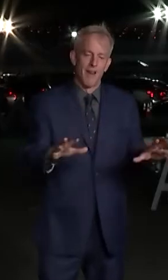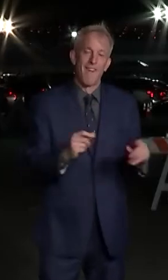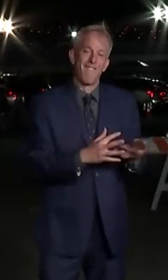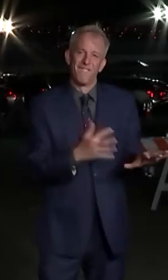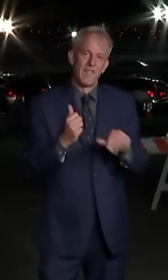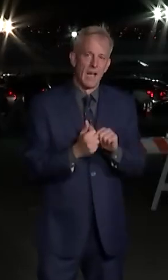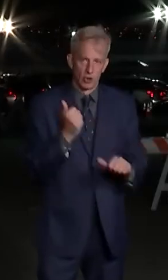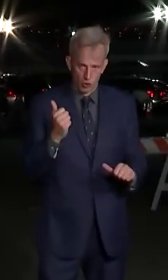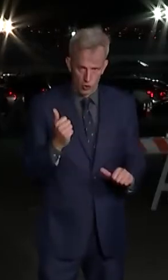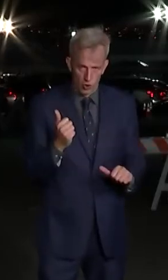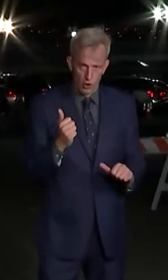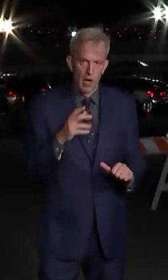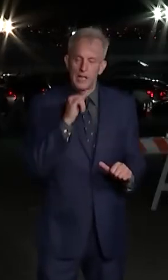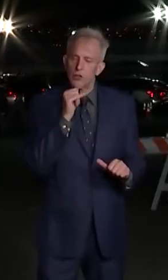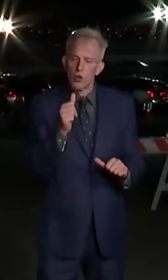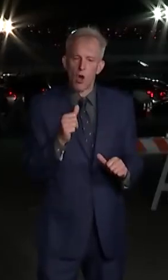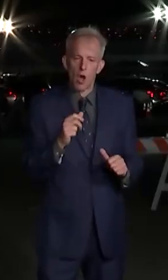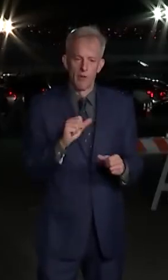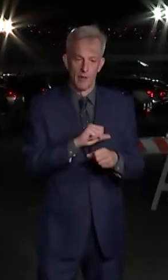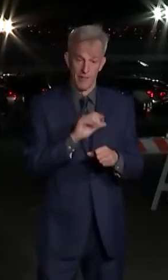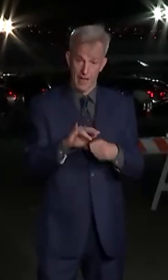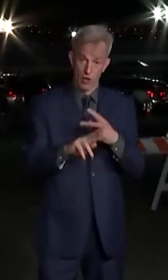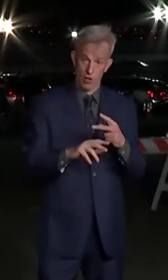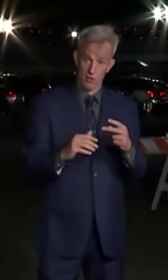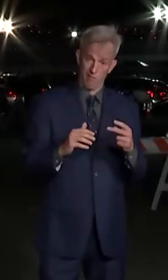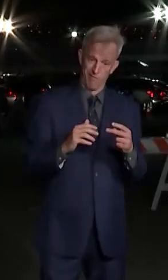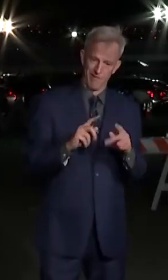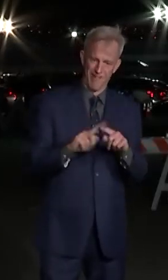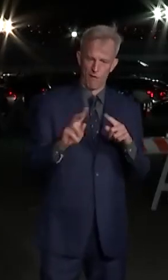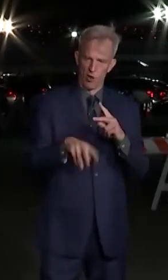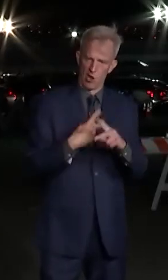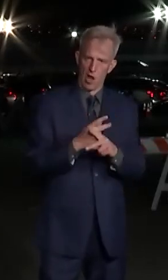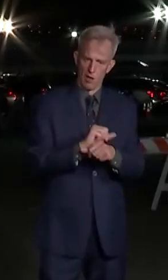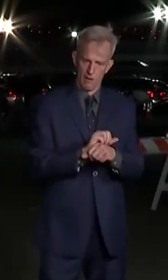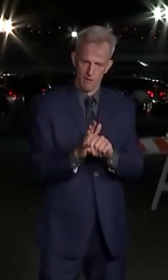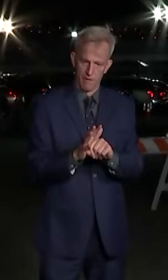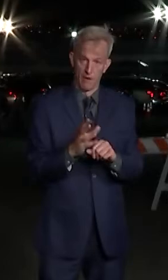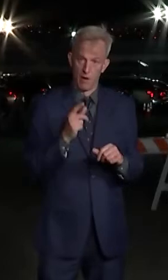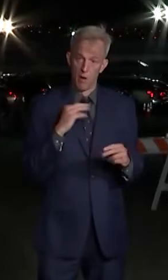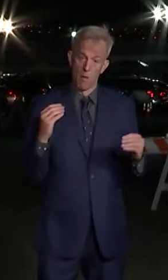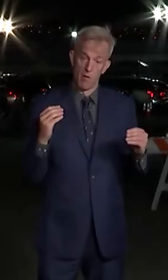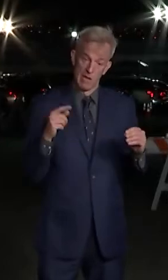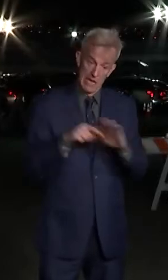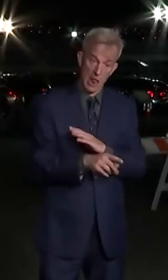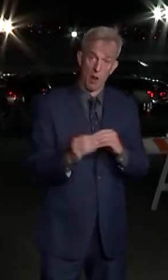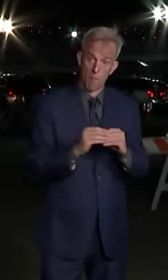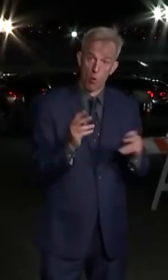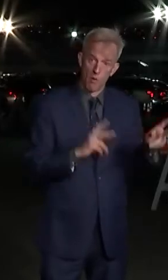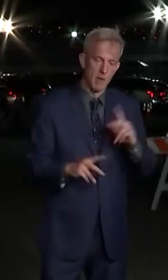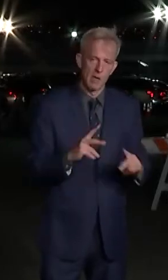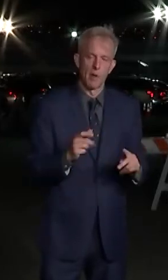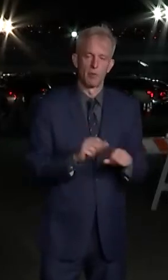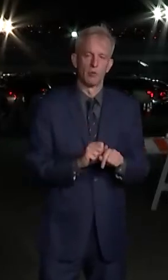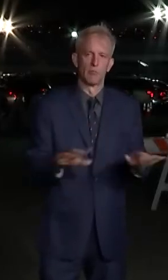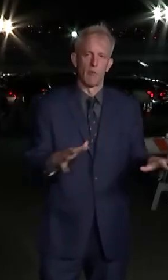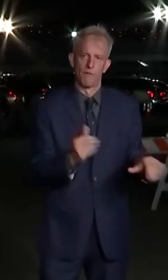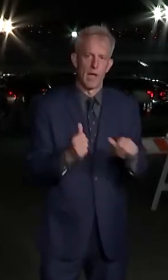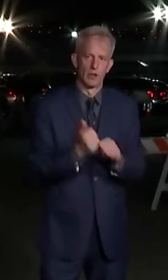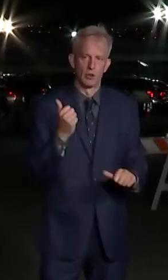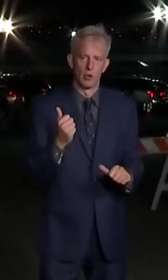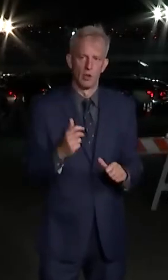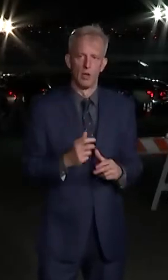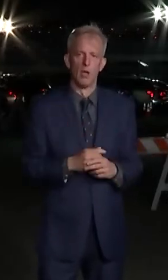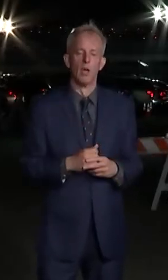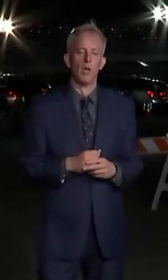that. So I am very concerned. I think it does explain what happened in December, but I'm also thankful to see 2 days, knock on wood, where